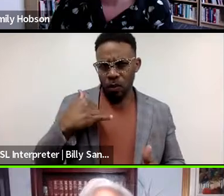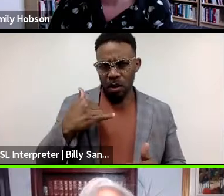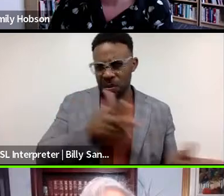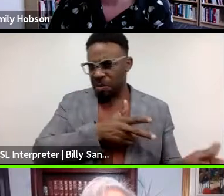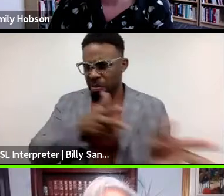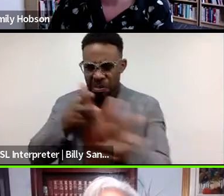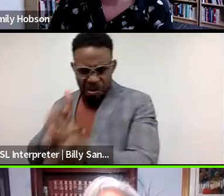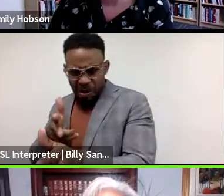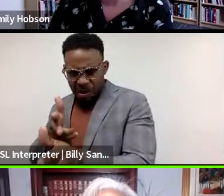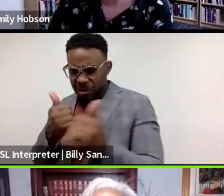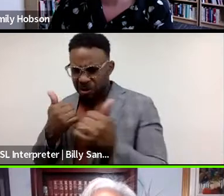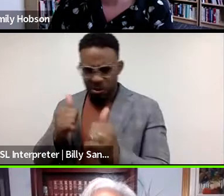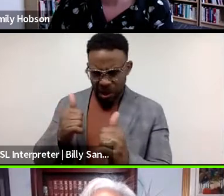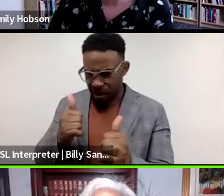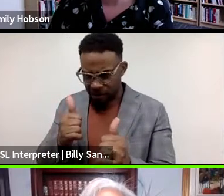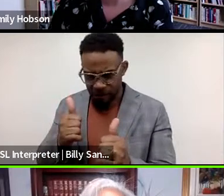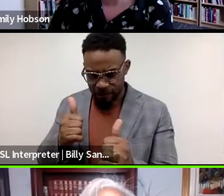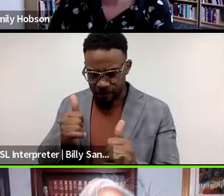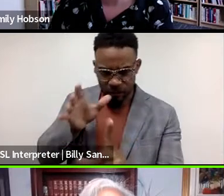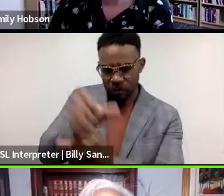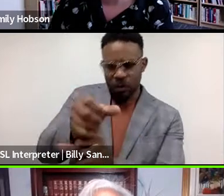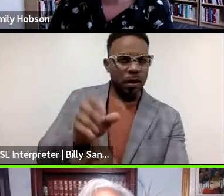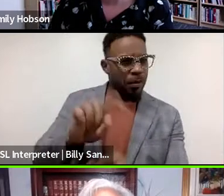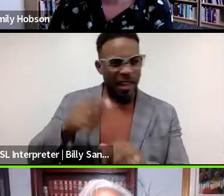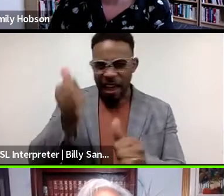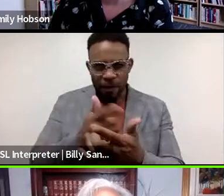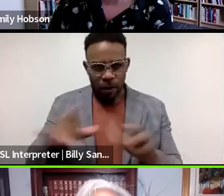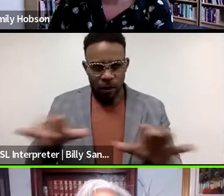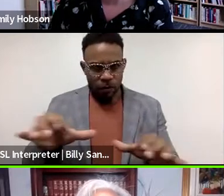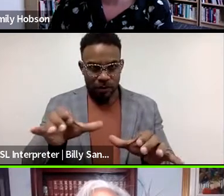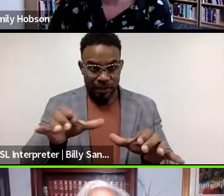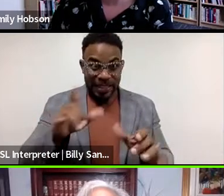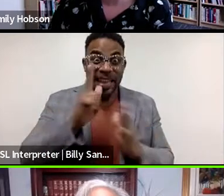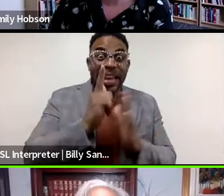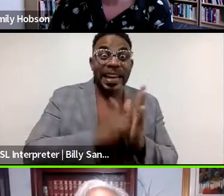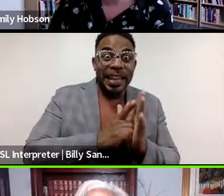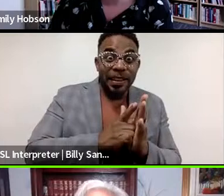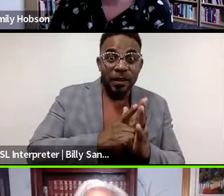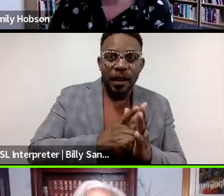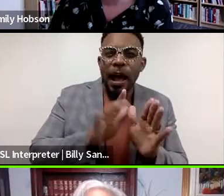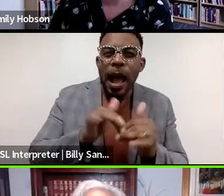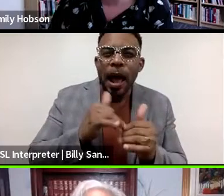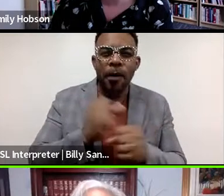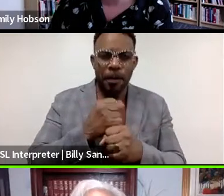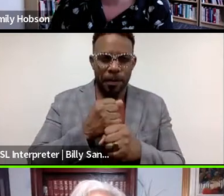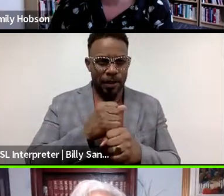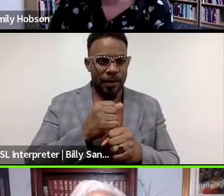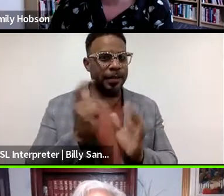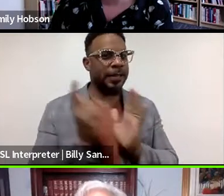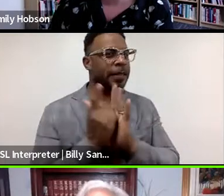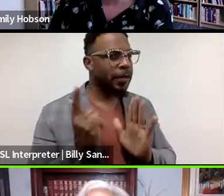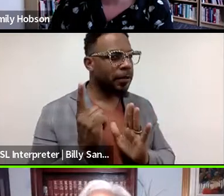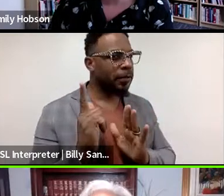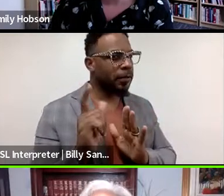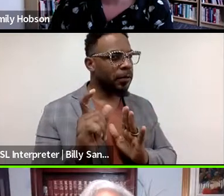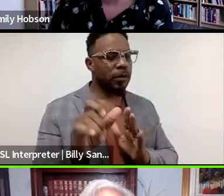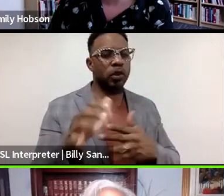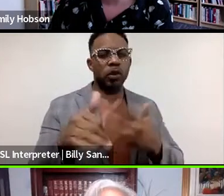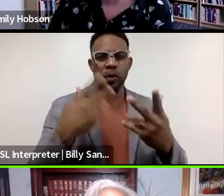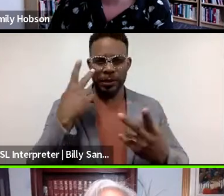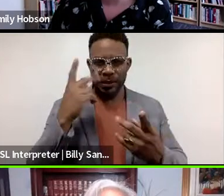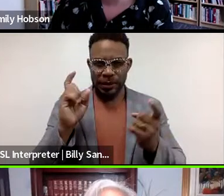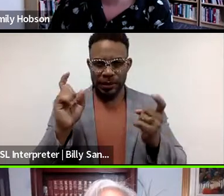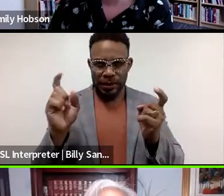over and we try to arrest them, but everything they're doing is legal. How do we make them illegal? And so you